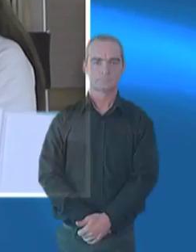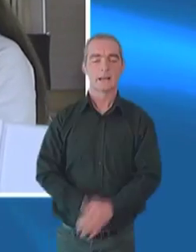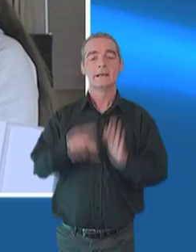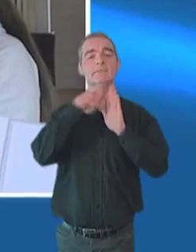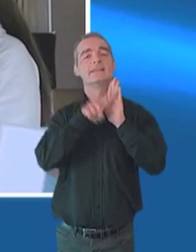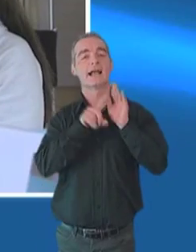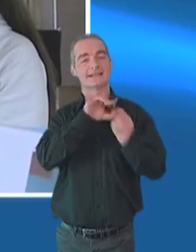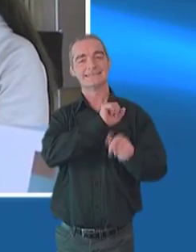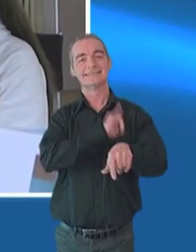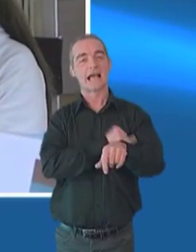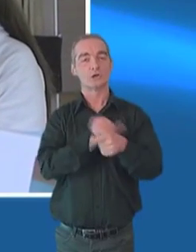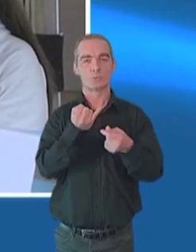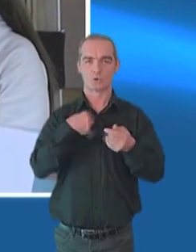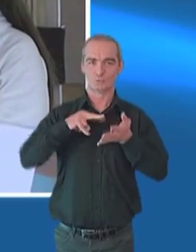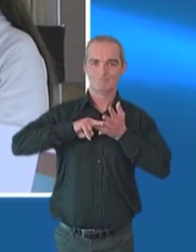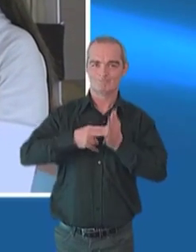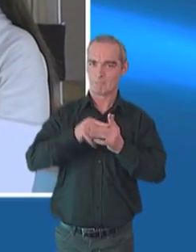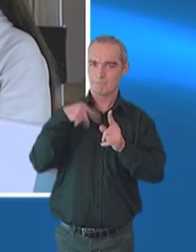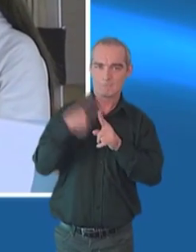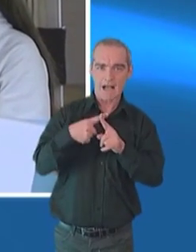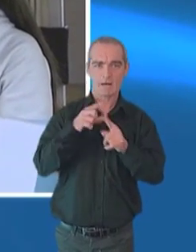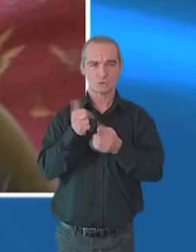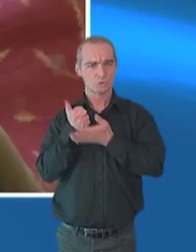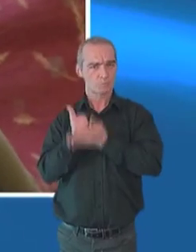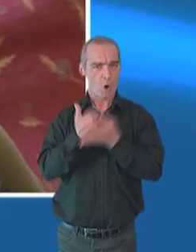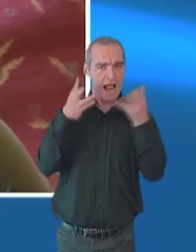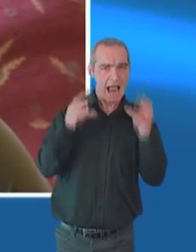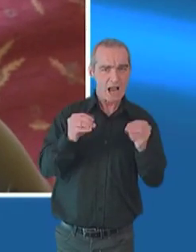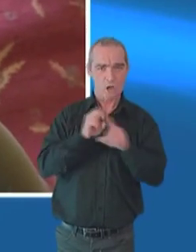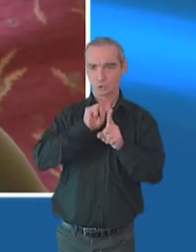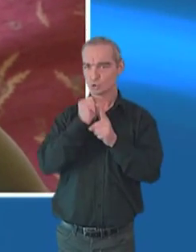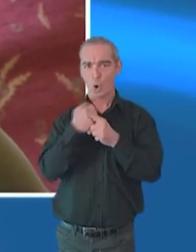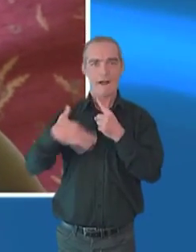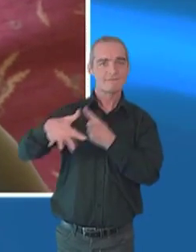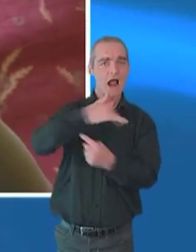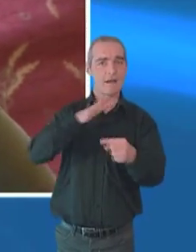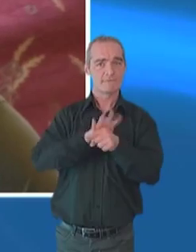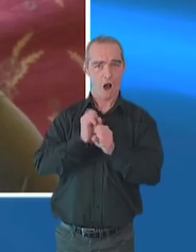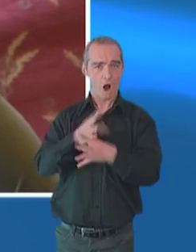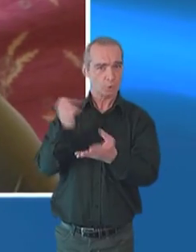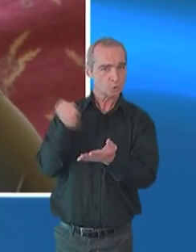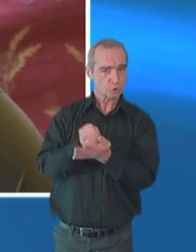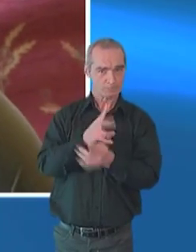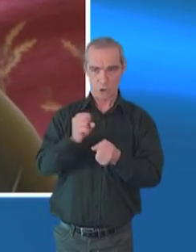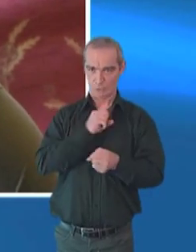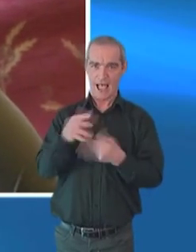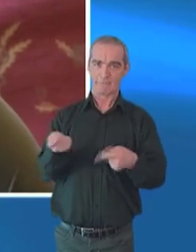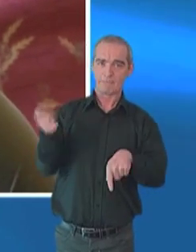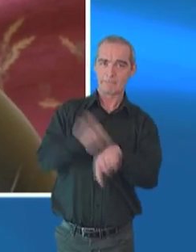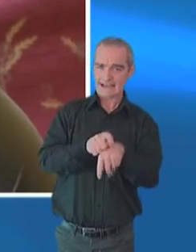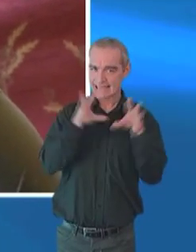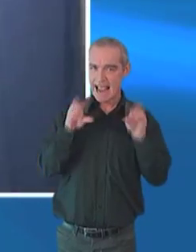The mission of St Joseph's is to create a positive and supportive educational and social environment for all its